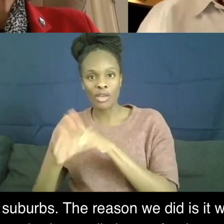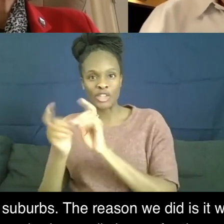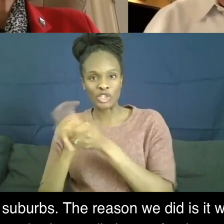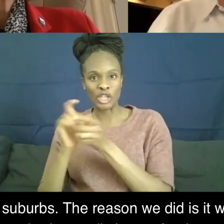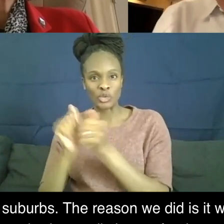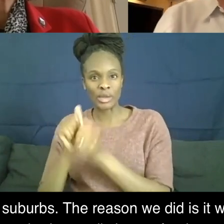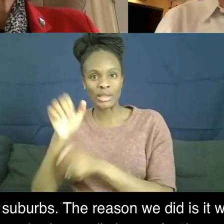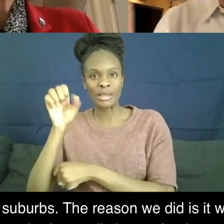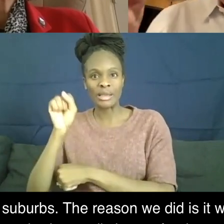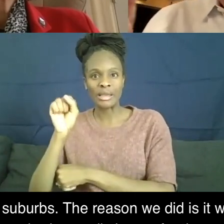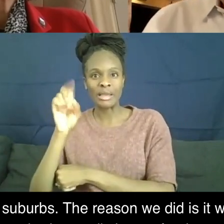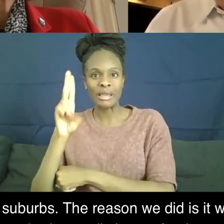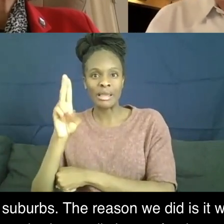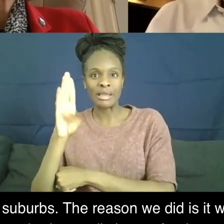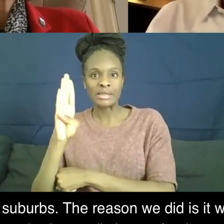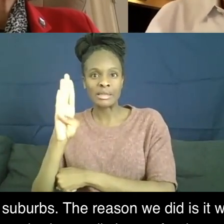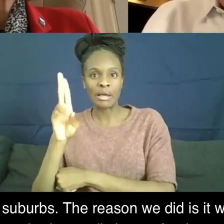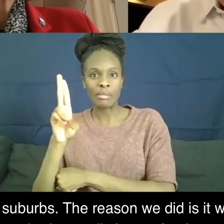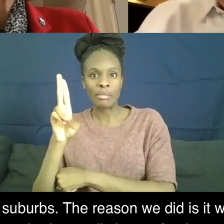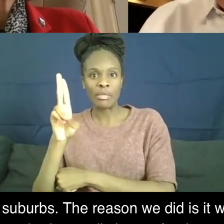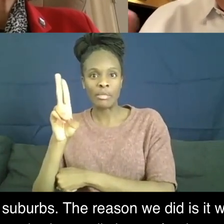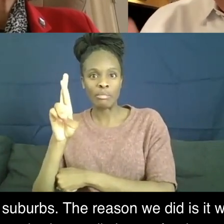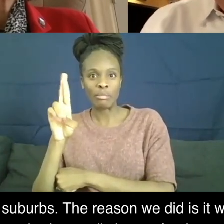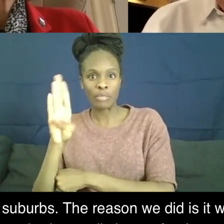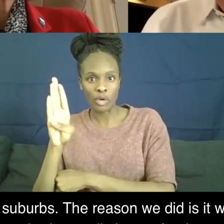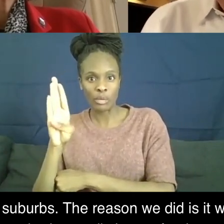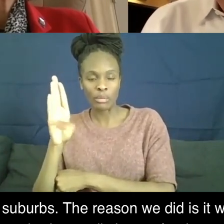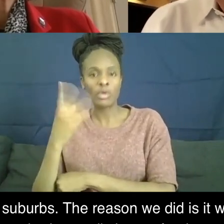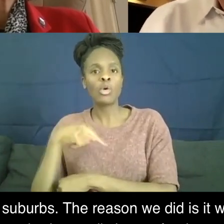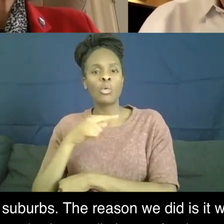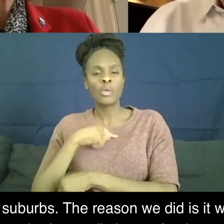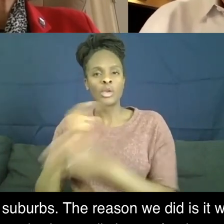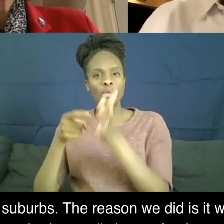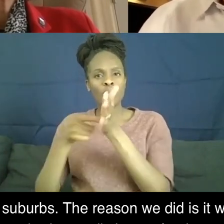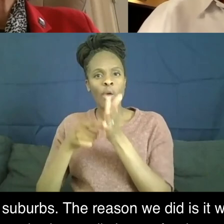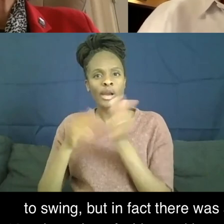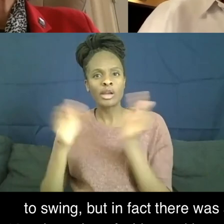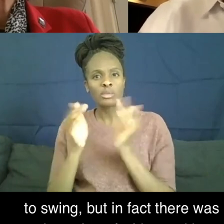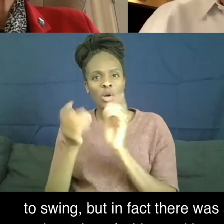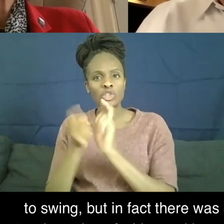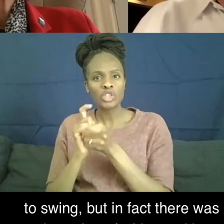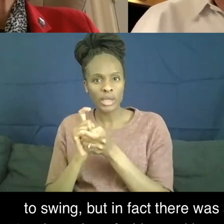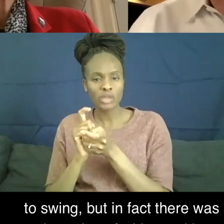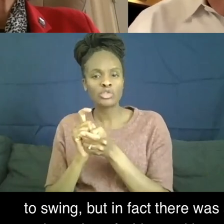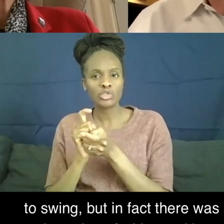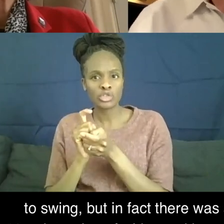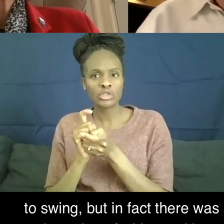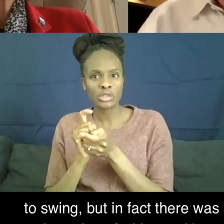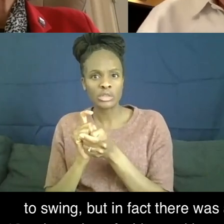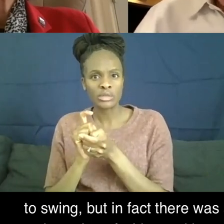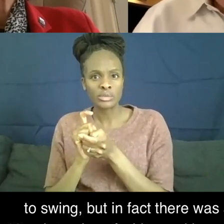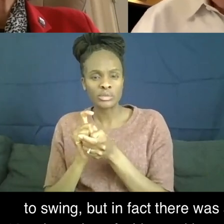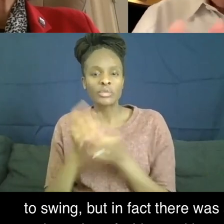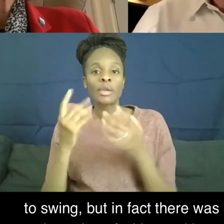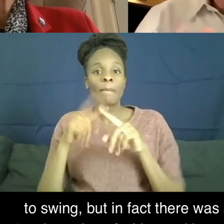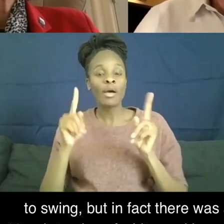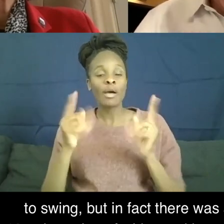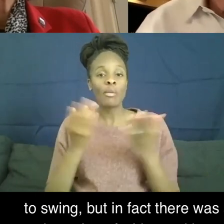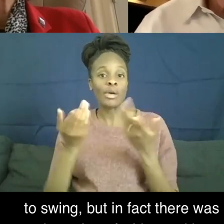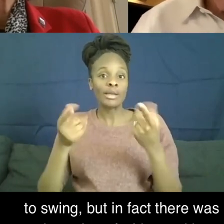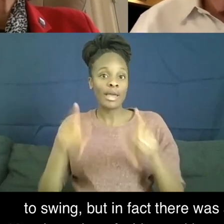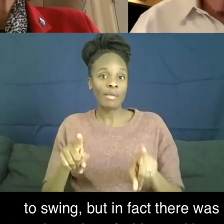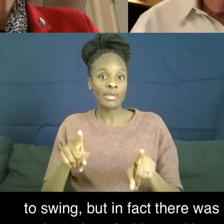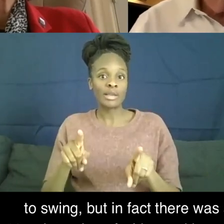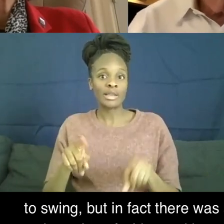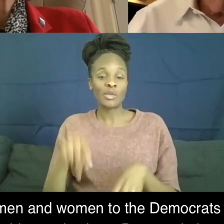The reason we did is it would require a small change for those seats to swing, but in fact, there was a 13